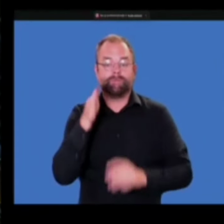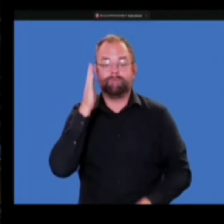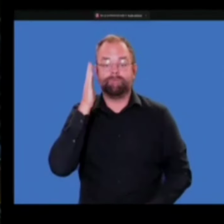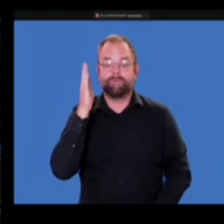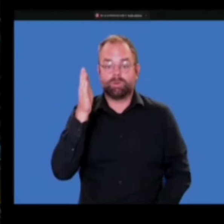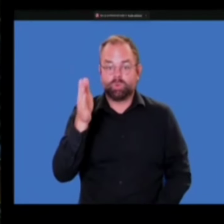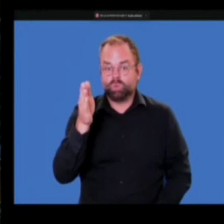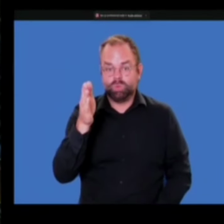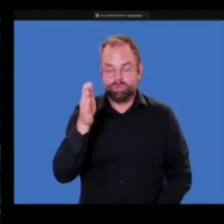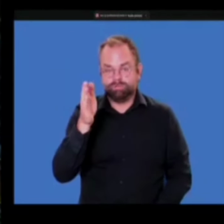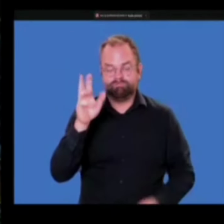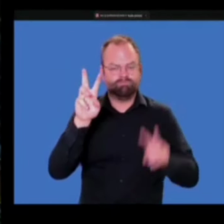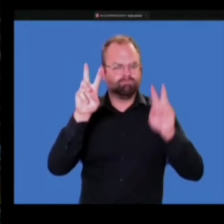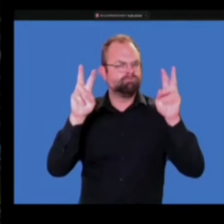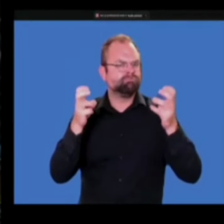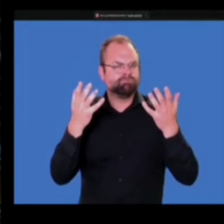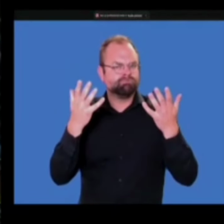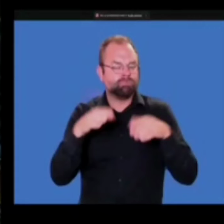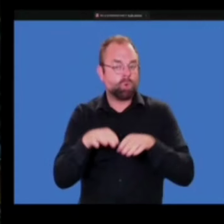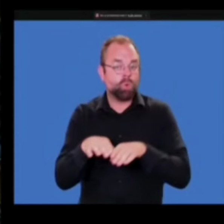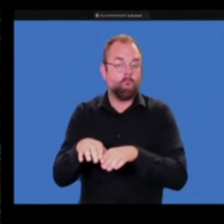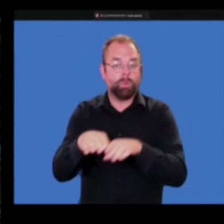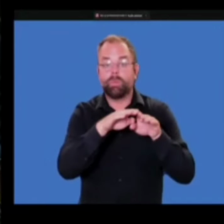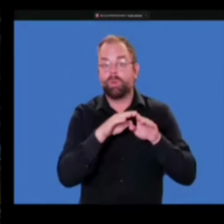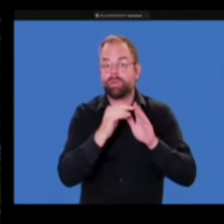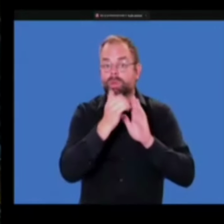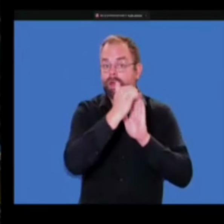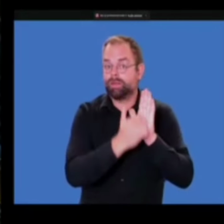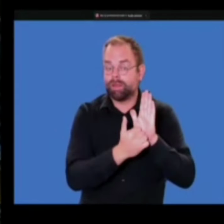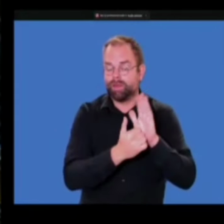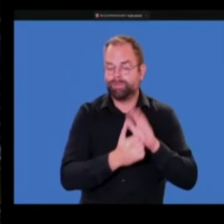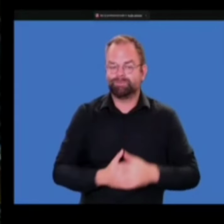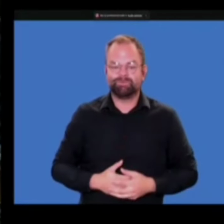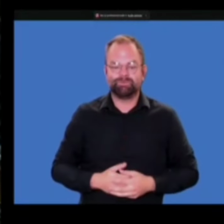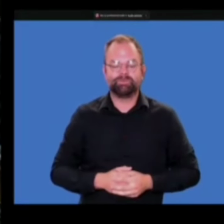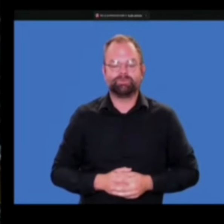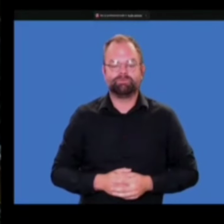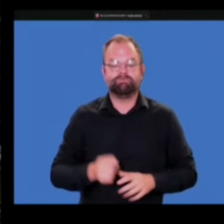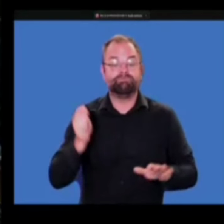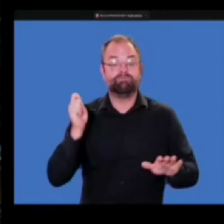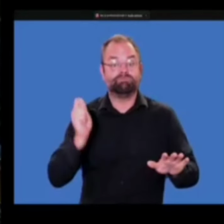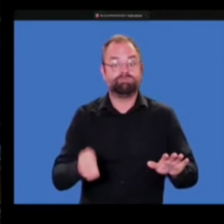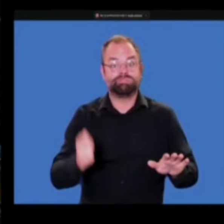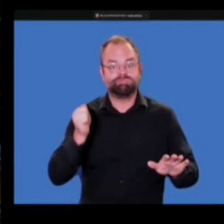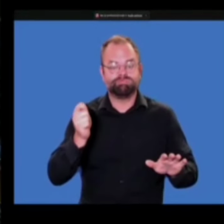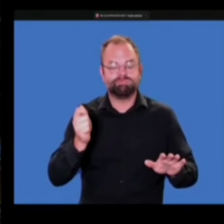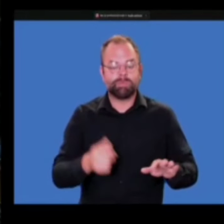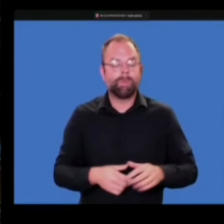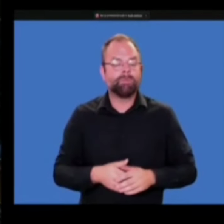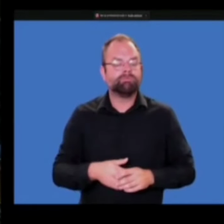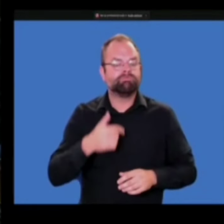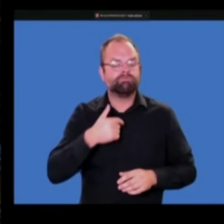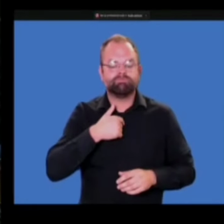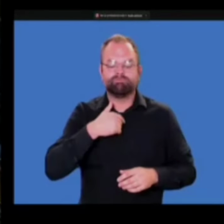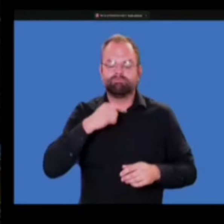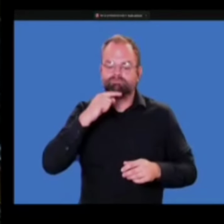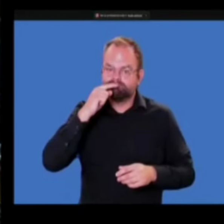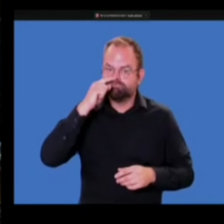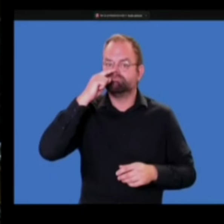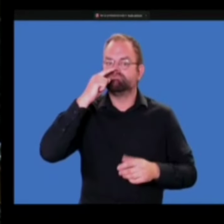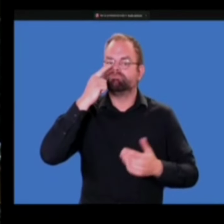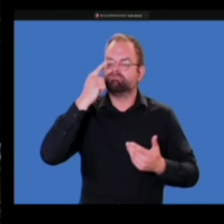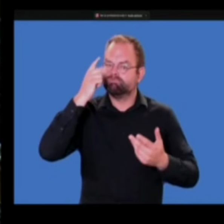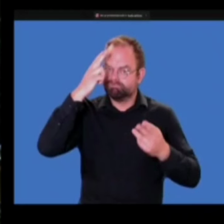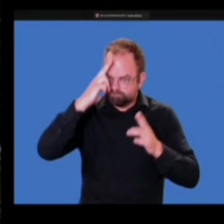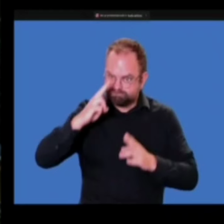I'm delighted and honored to co-chair this interactive dialogue, together with my esteemed